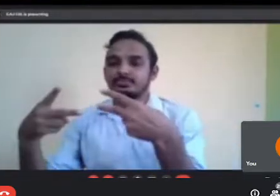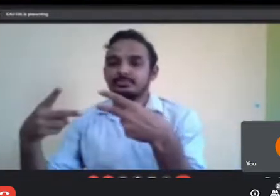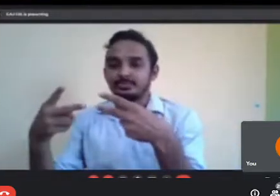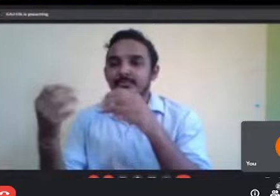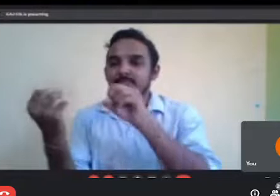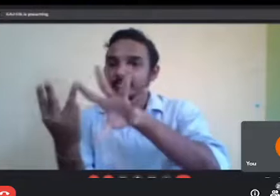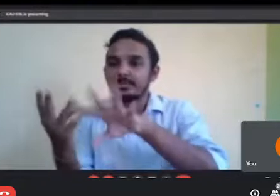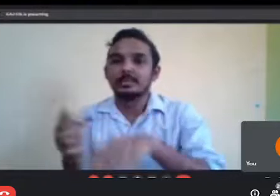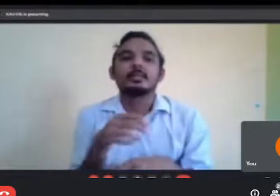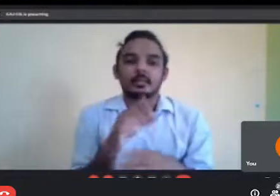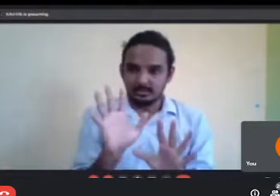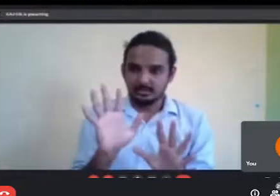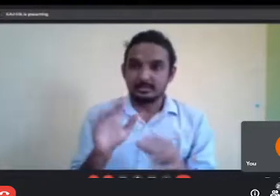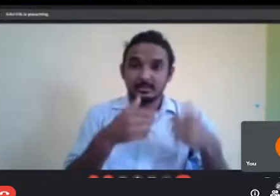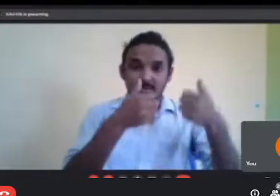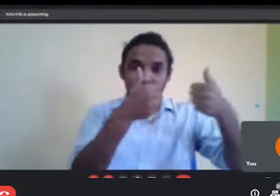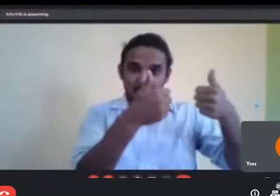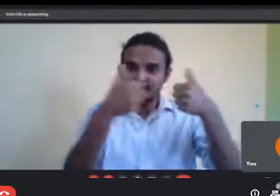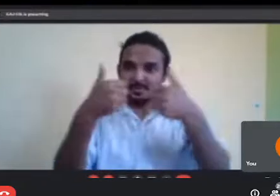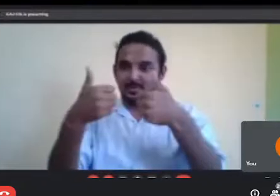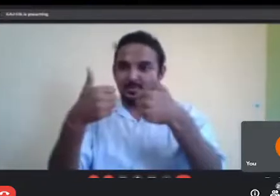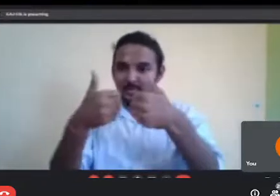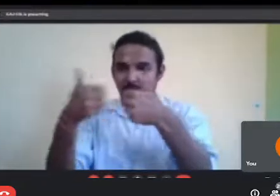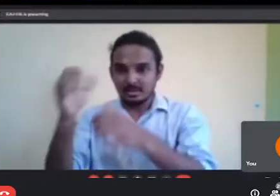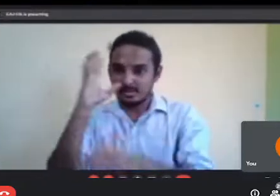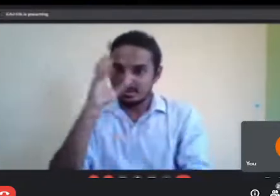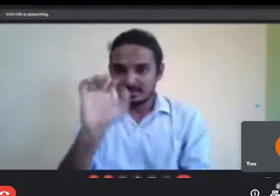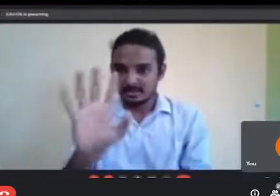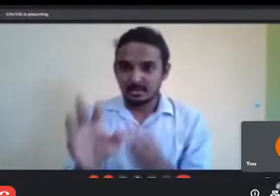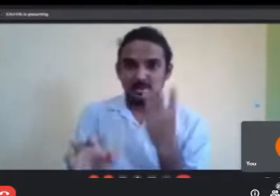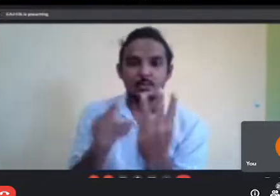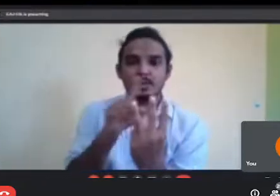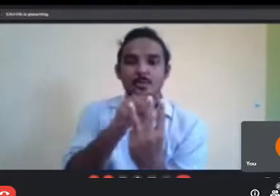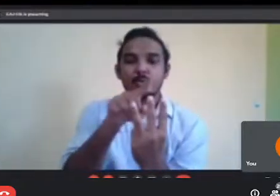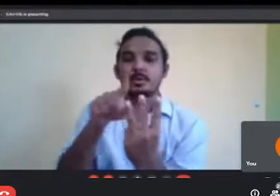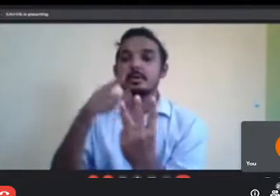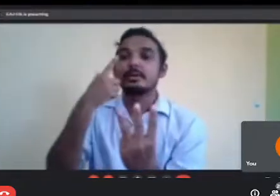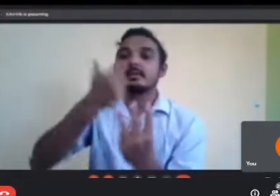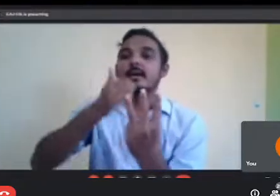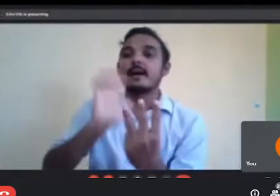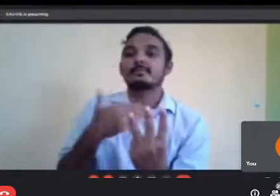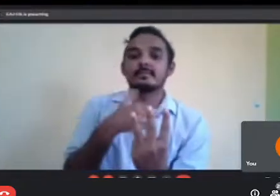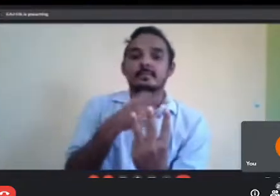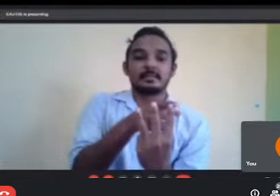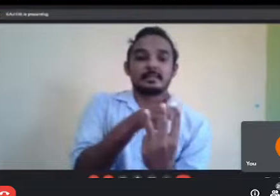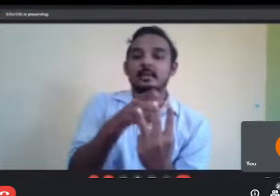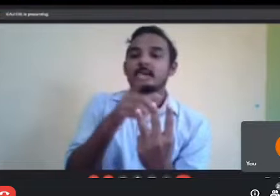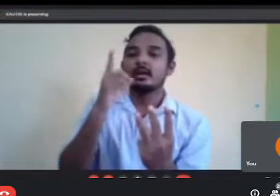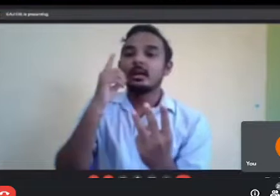post-test, due to COVID, we could have only 2 reading and 2 writing activities.